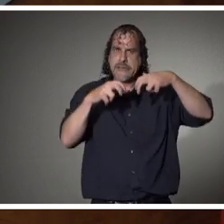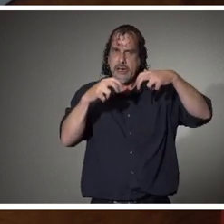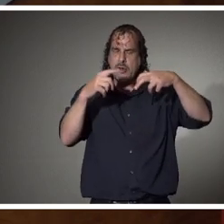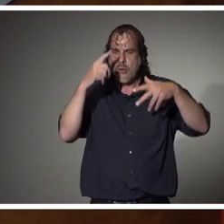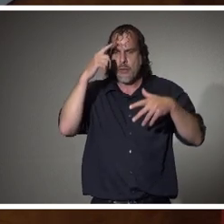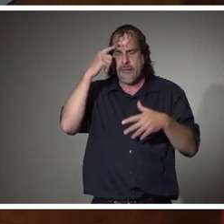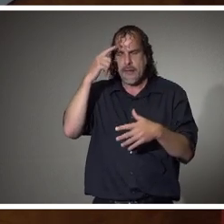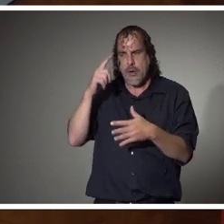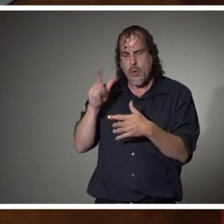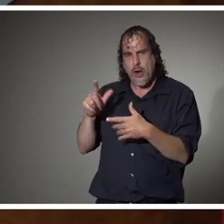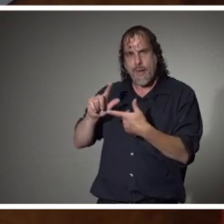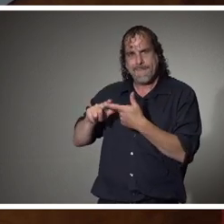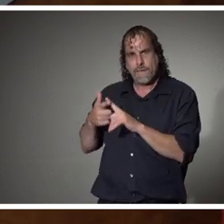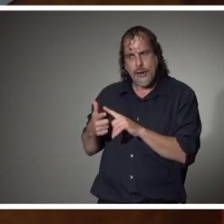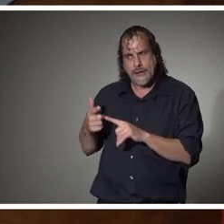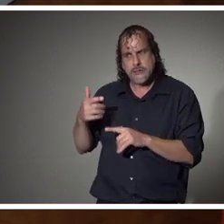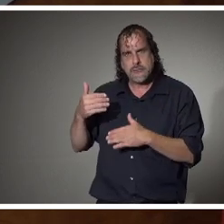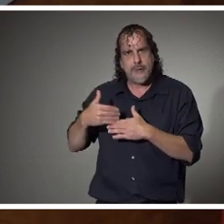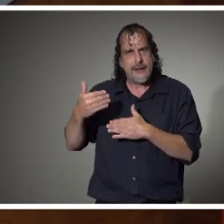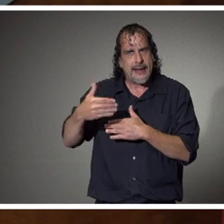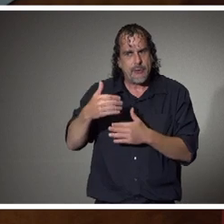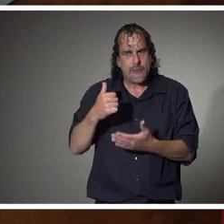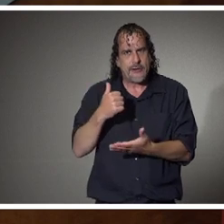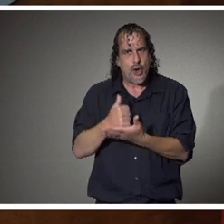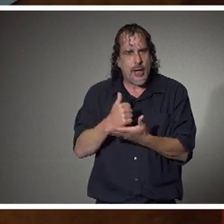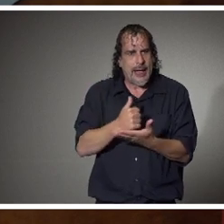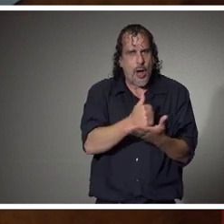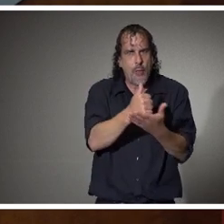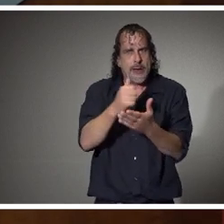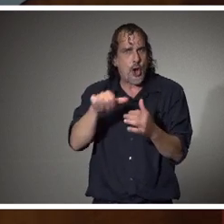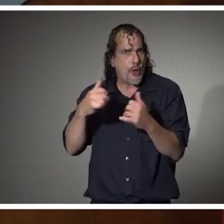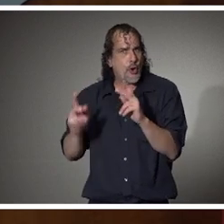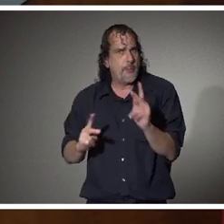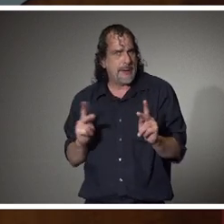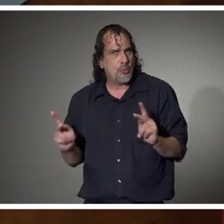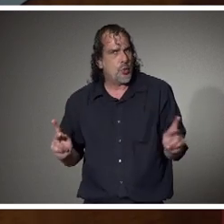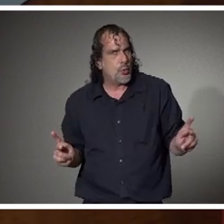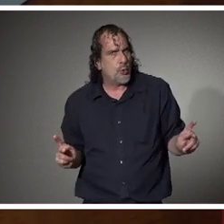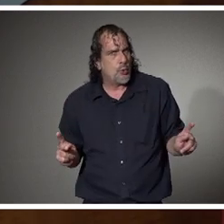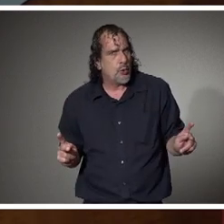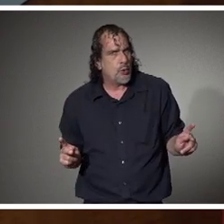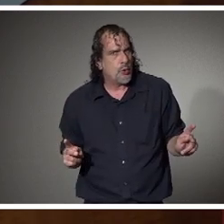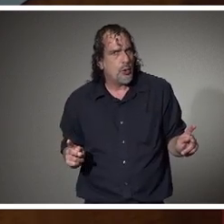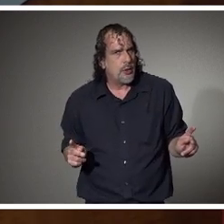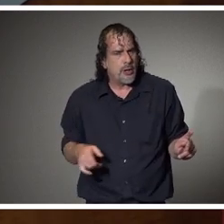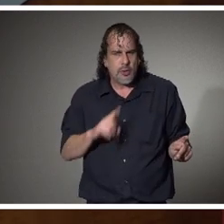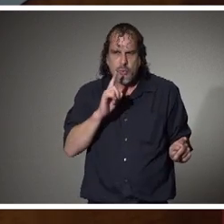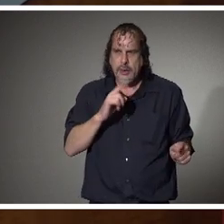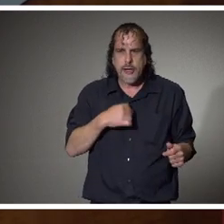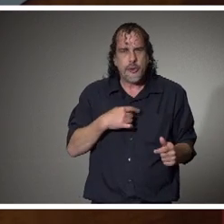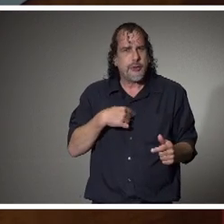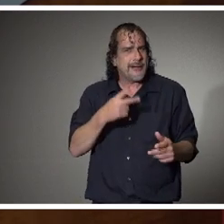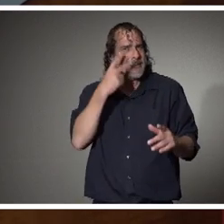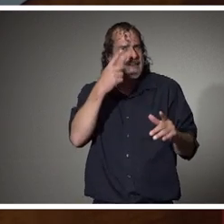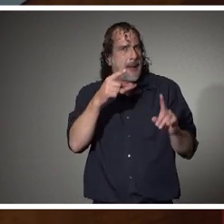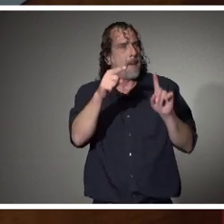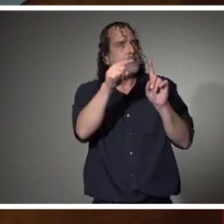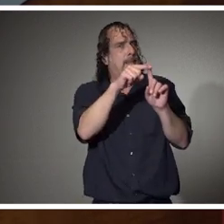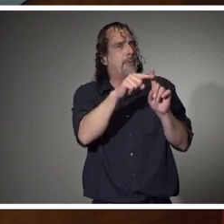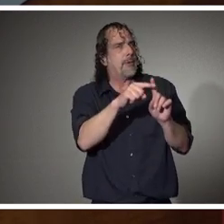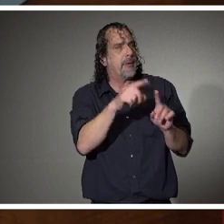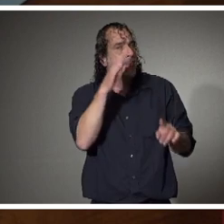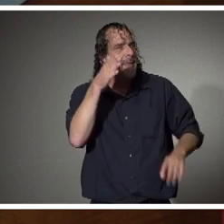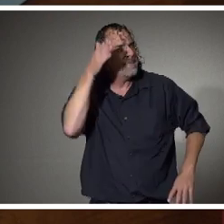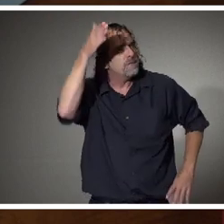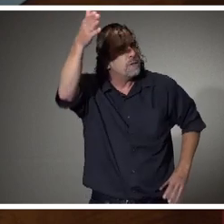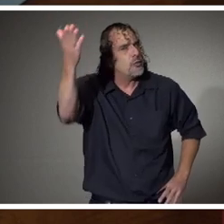and our neighbors are doing to help themselves and help their neighbors, you can't help but be optimistic about the future. I